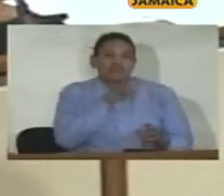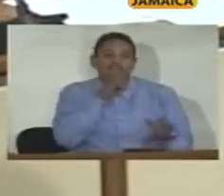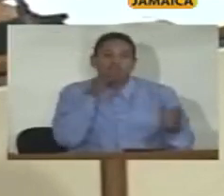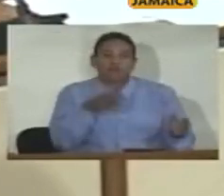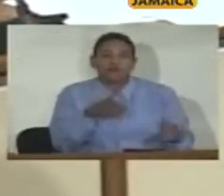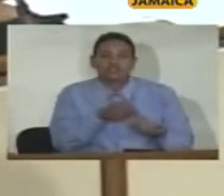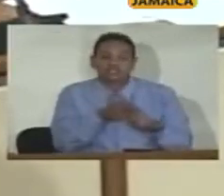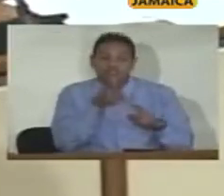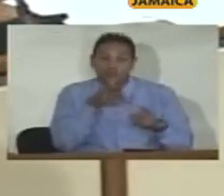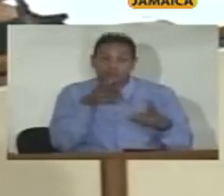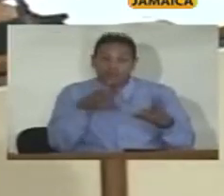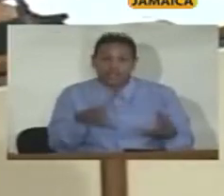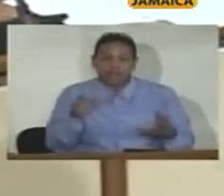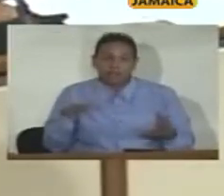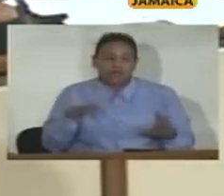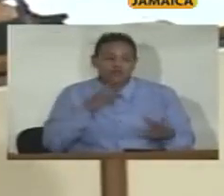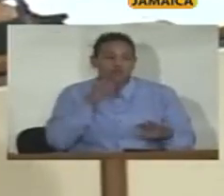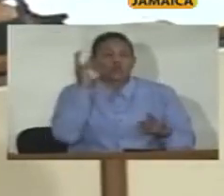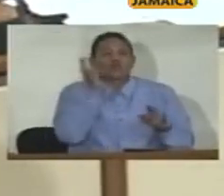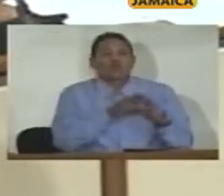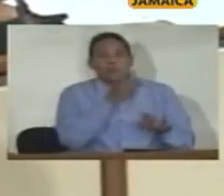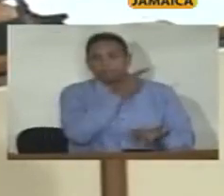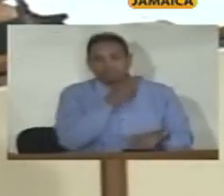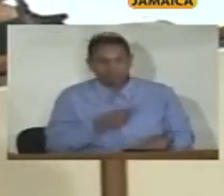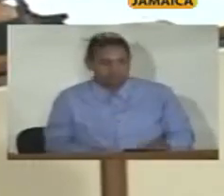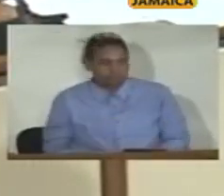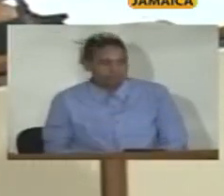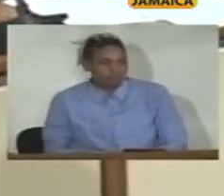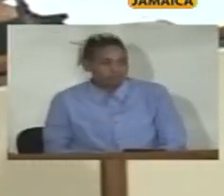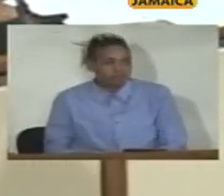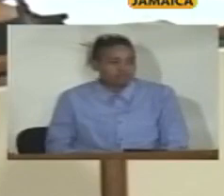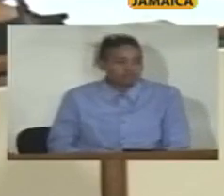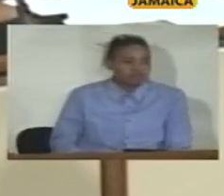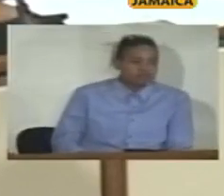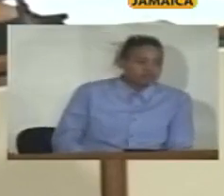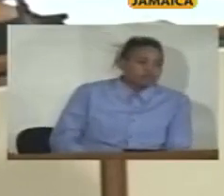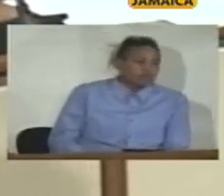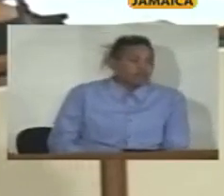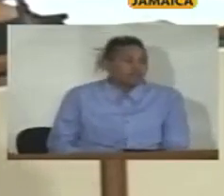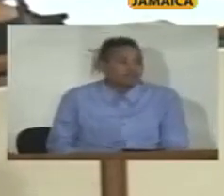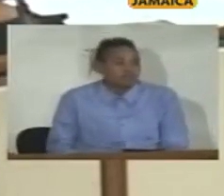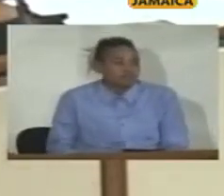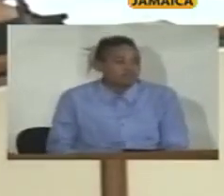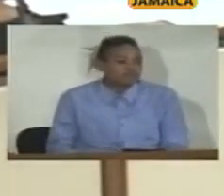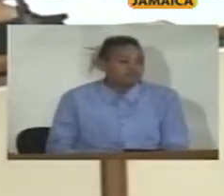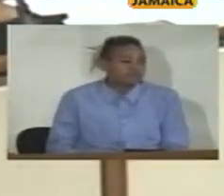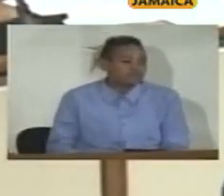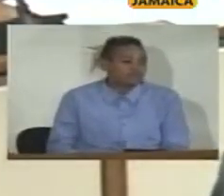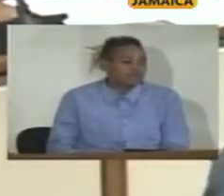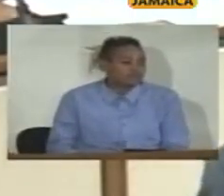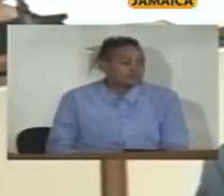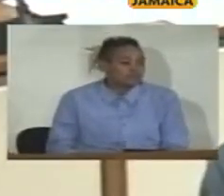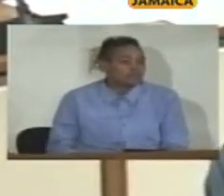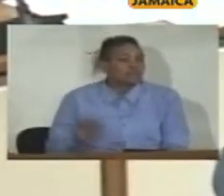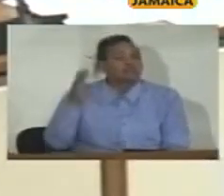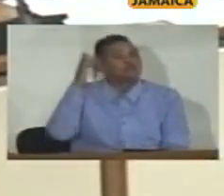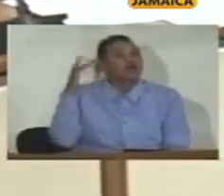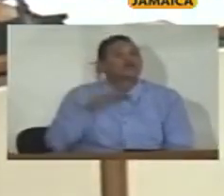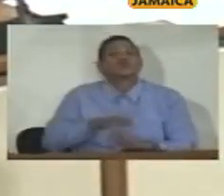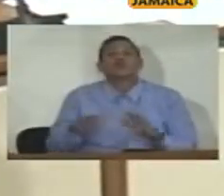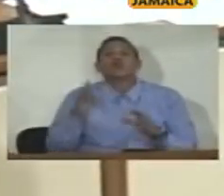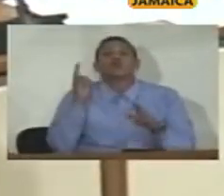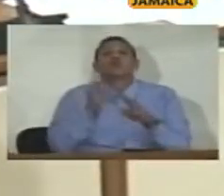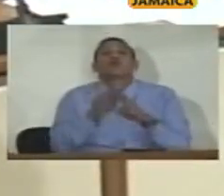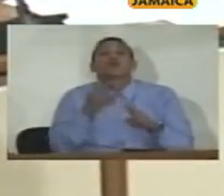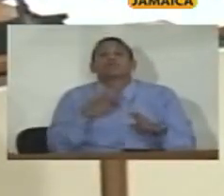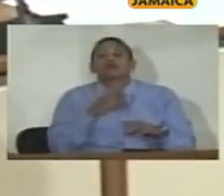not in the house to call their name. That's why I have not so far called any names, and I don't intend to call